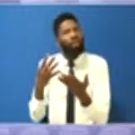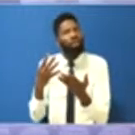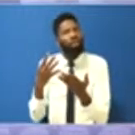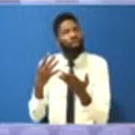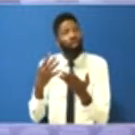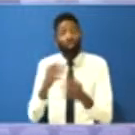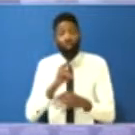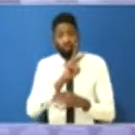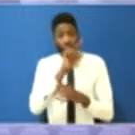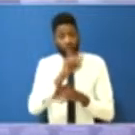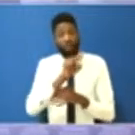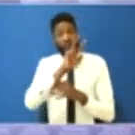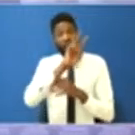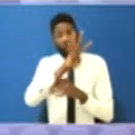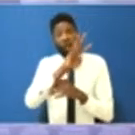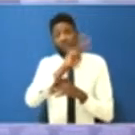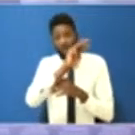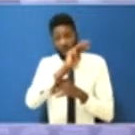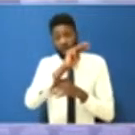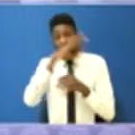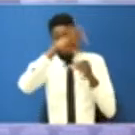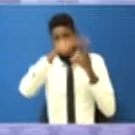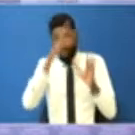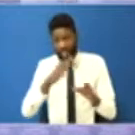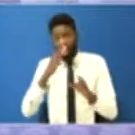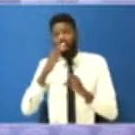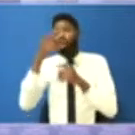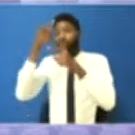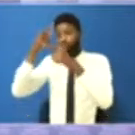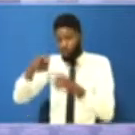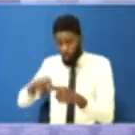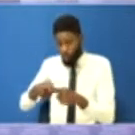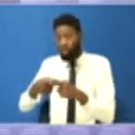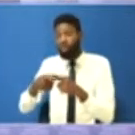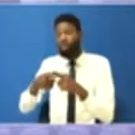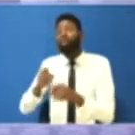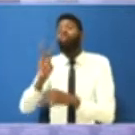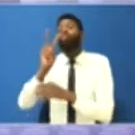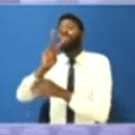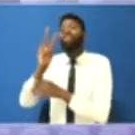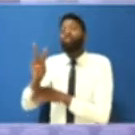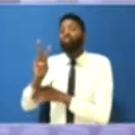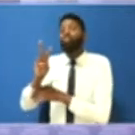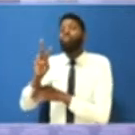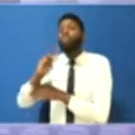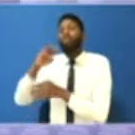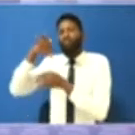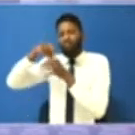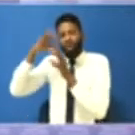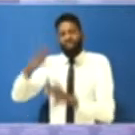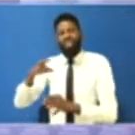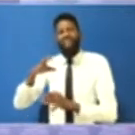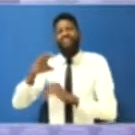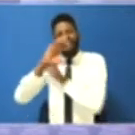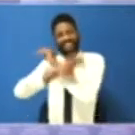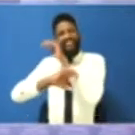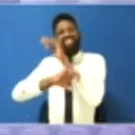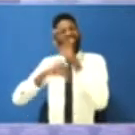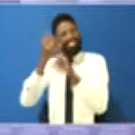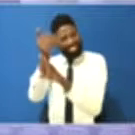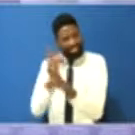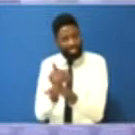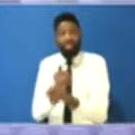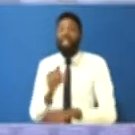2.4 million voters out of 2. out of 22 million voters in the country now